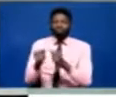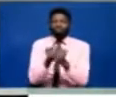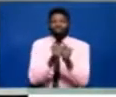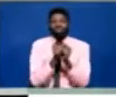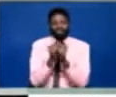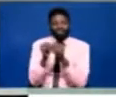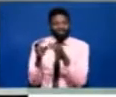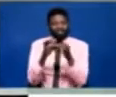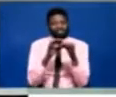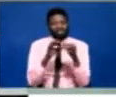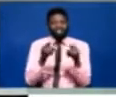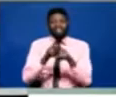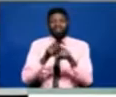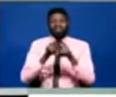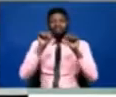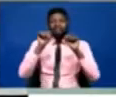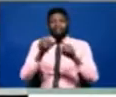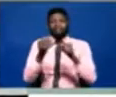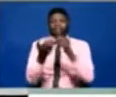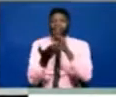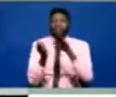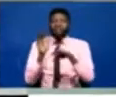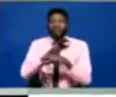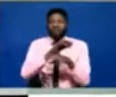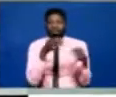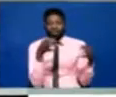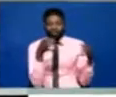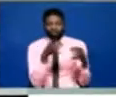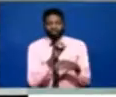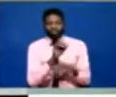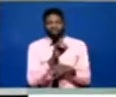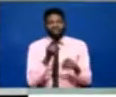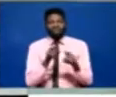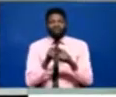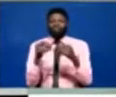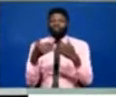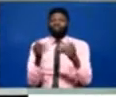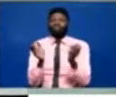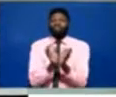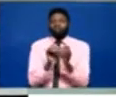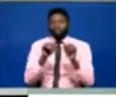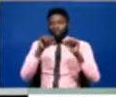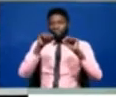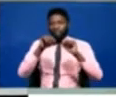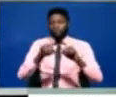to bring them back to the package so that again, together as a community, we can